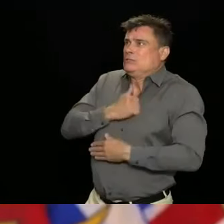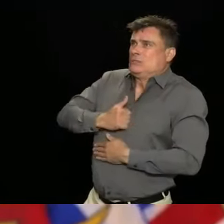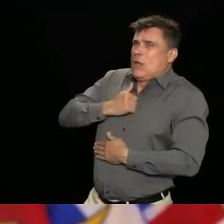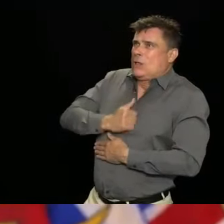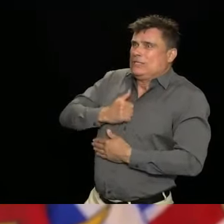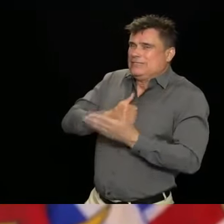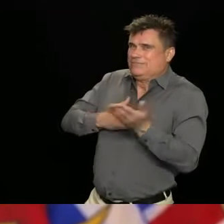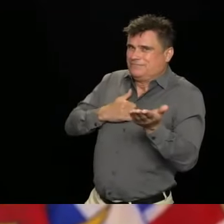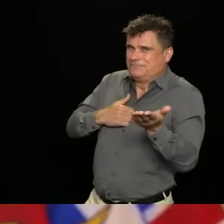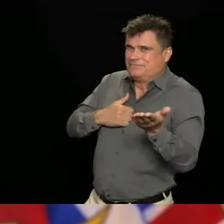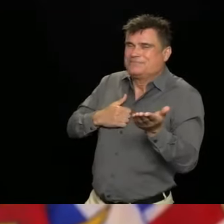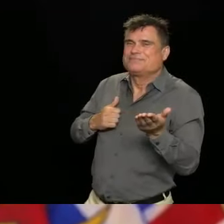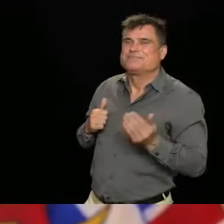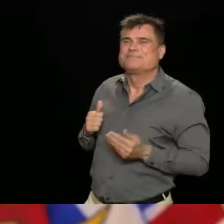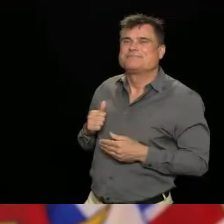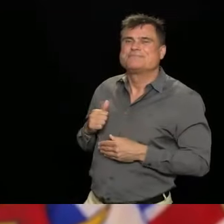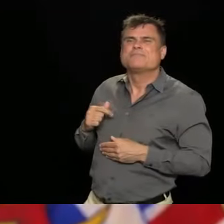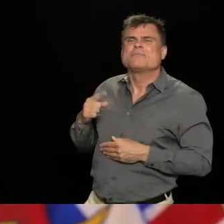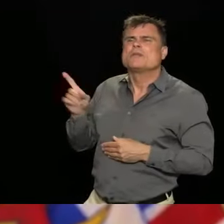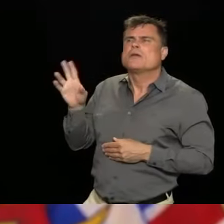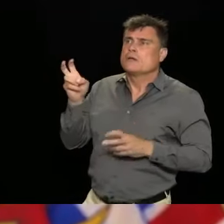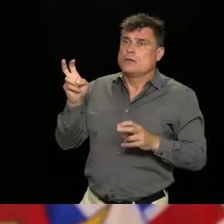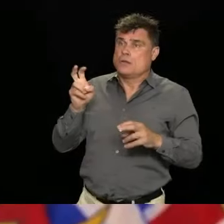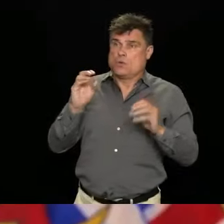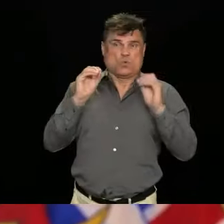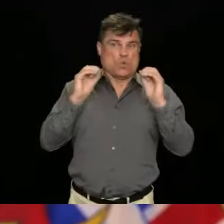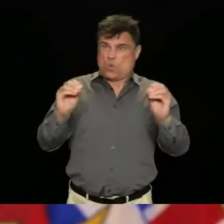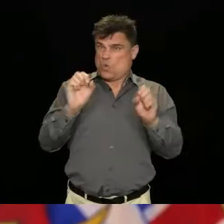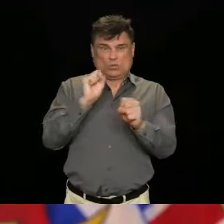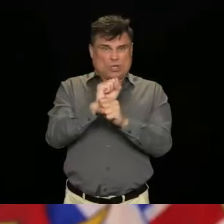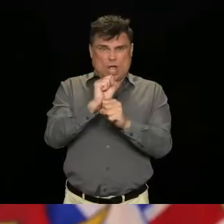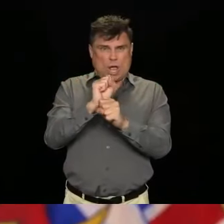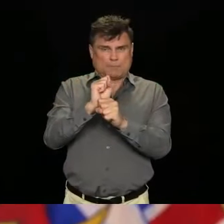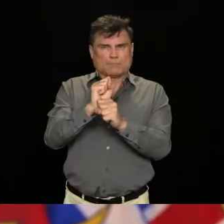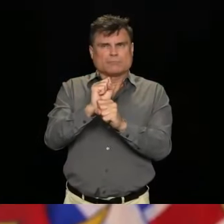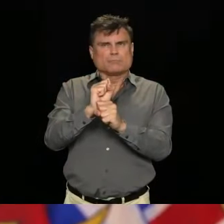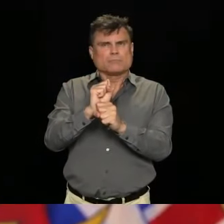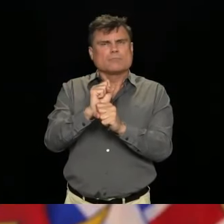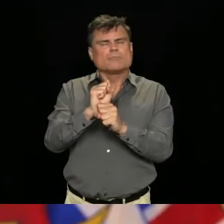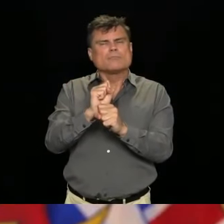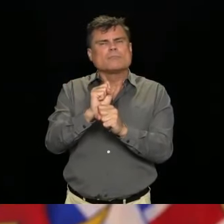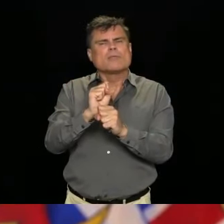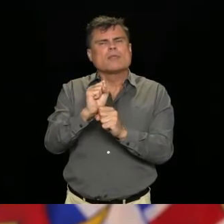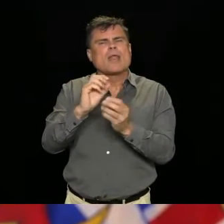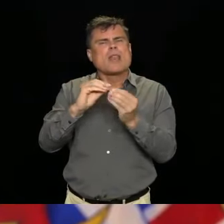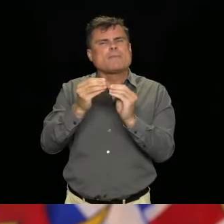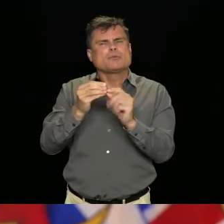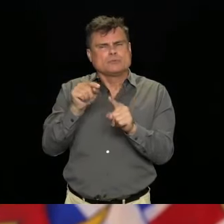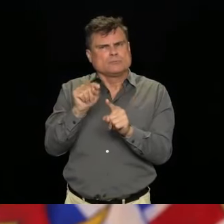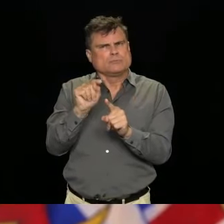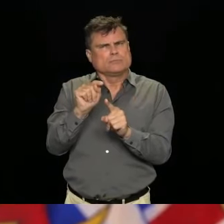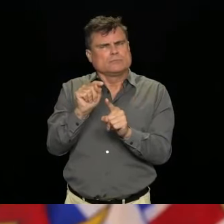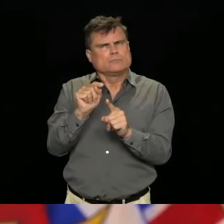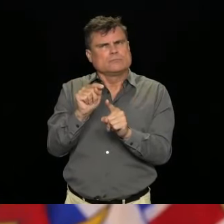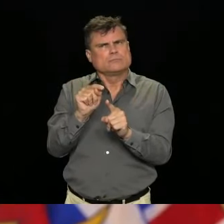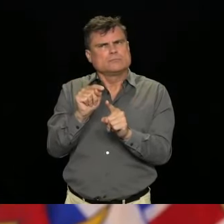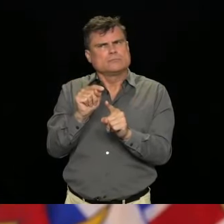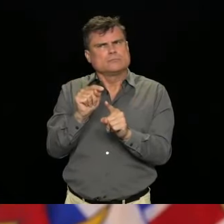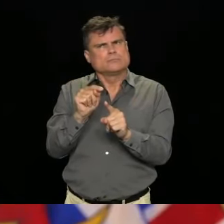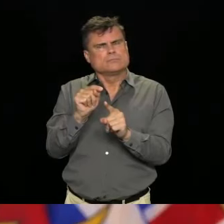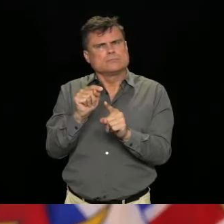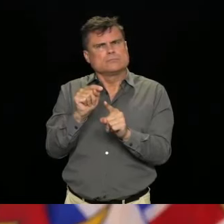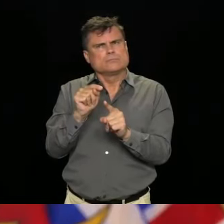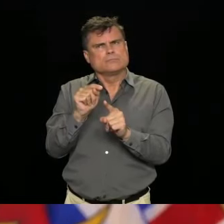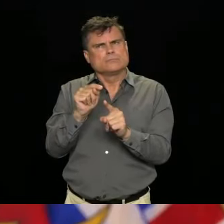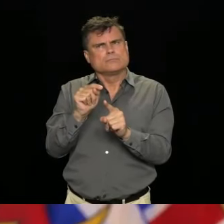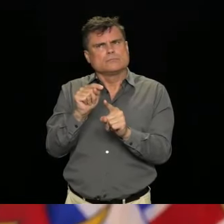mute. I'm really sorry. The employment numbers are just that, people in regular jobs. But during COVID, we've seen the